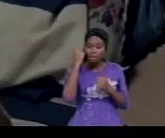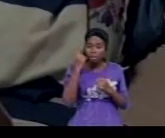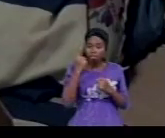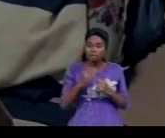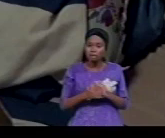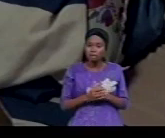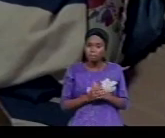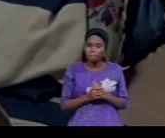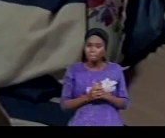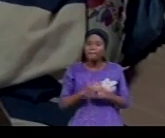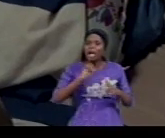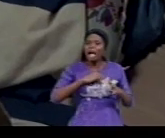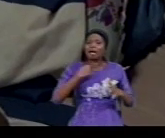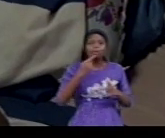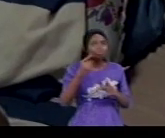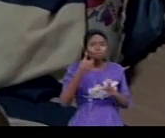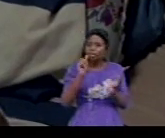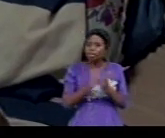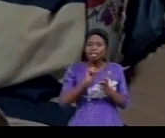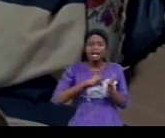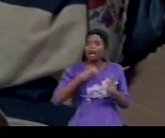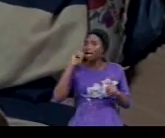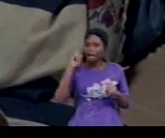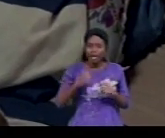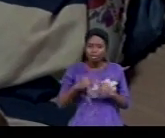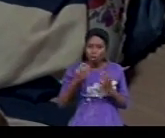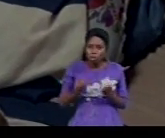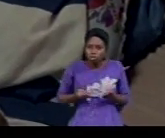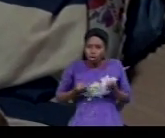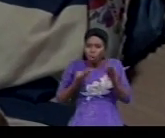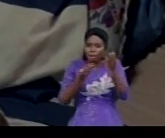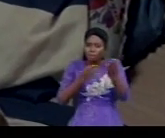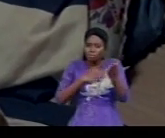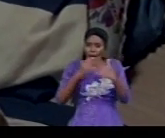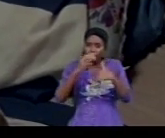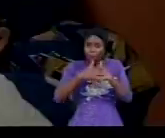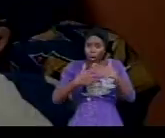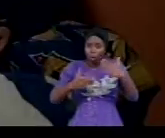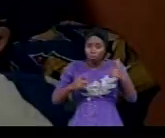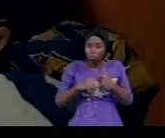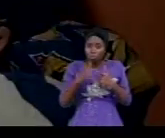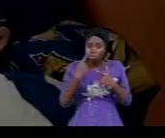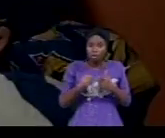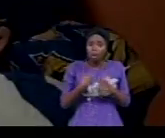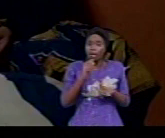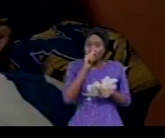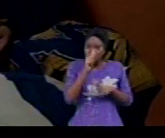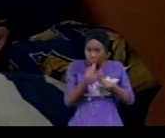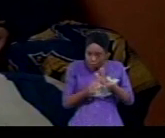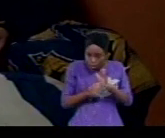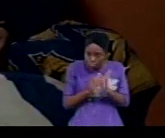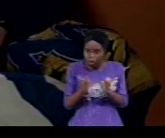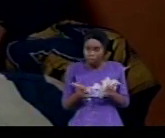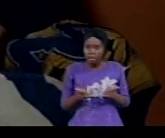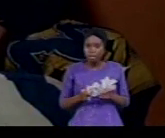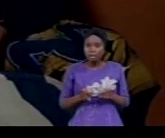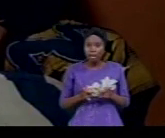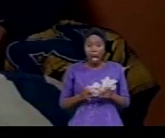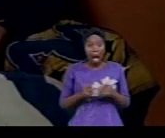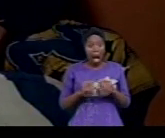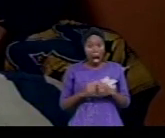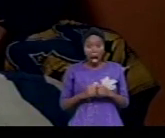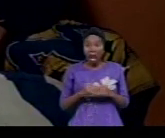I told you I can no longer submit my blood to the coven. I can't. Ah, that's not